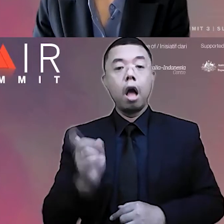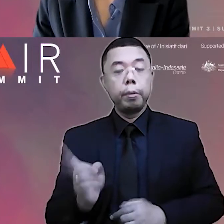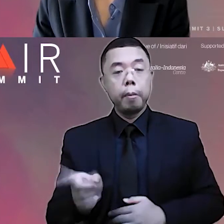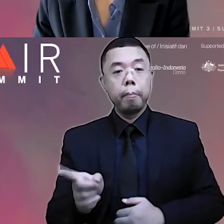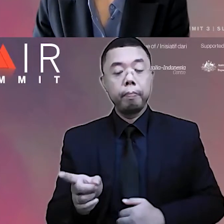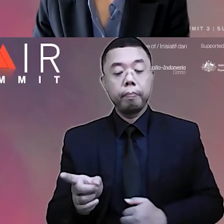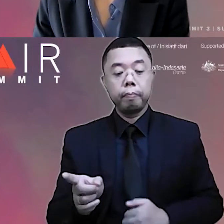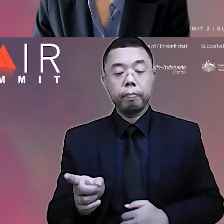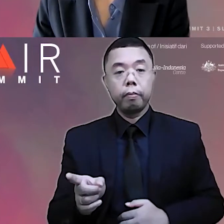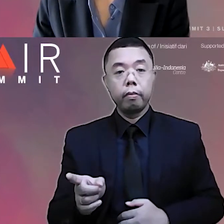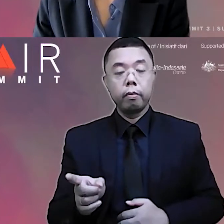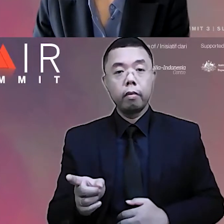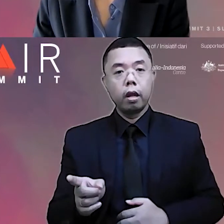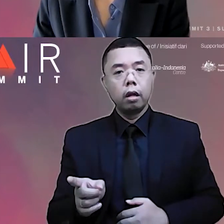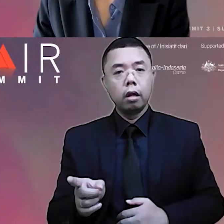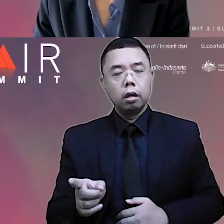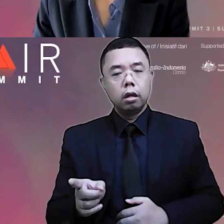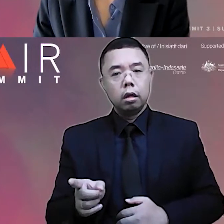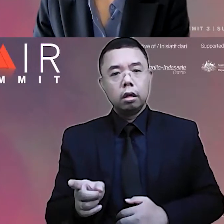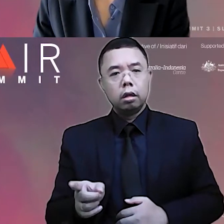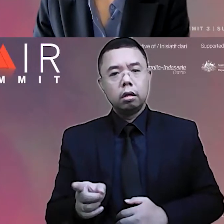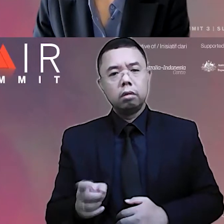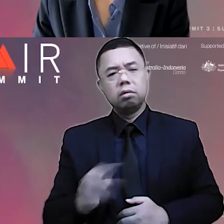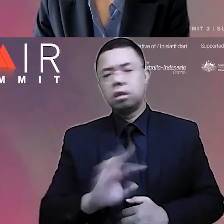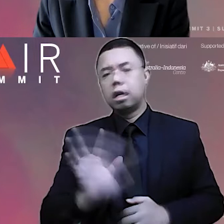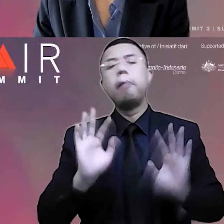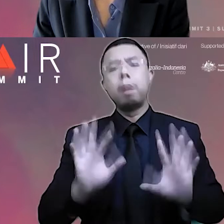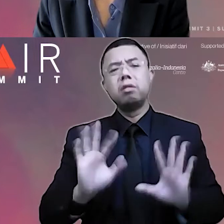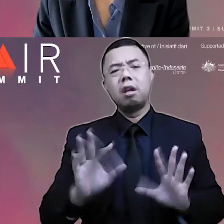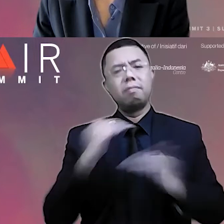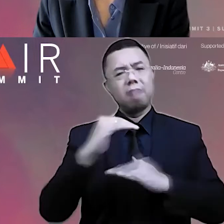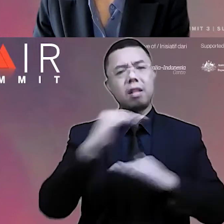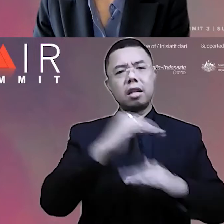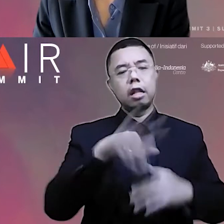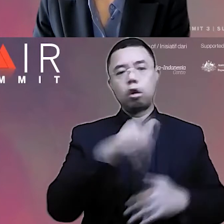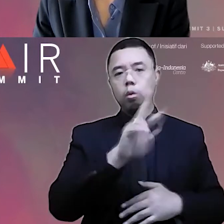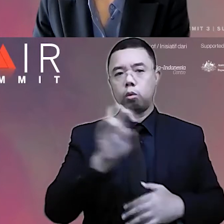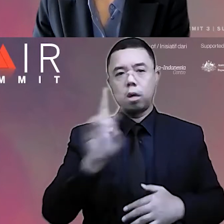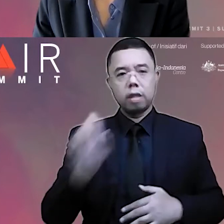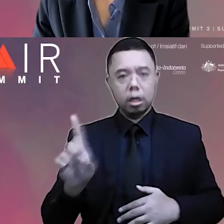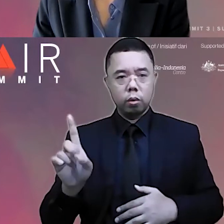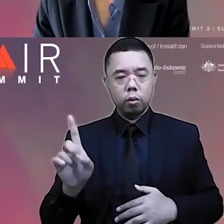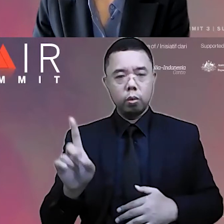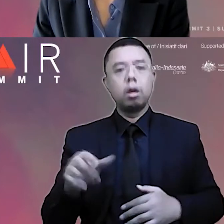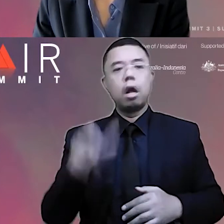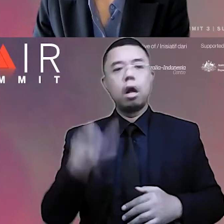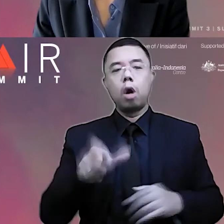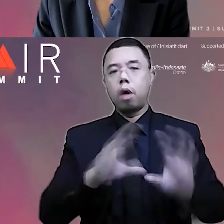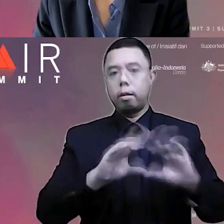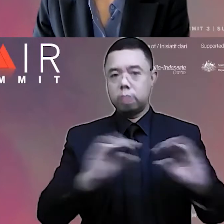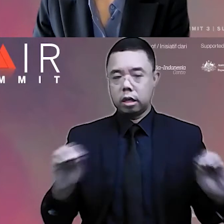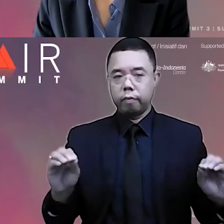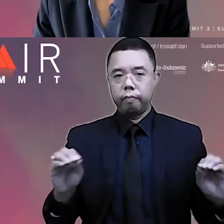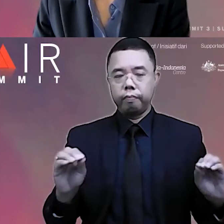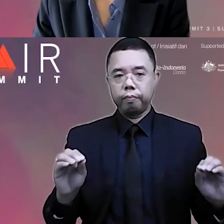too much restriction in 2021. And tourism employment, as explained by Yayan, also decreased in